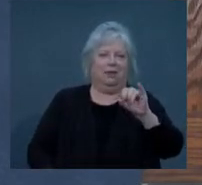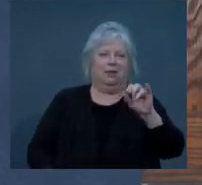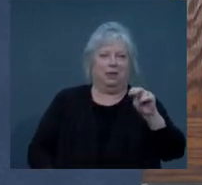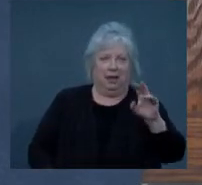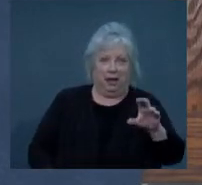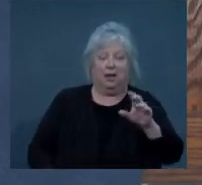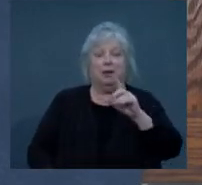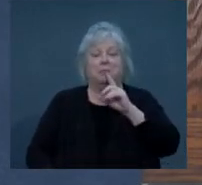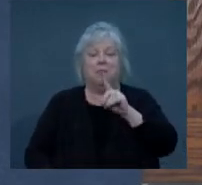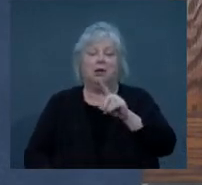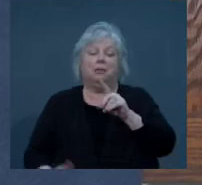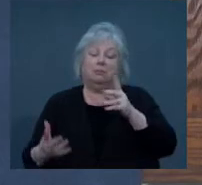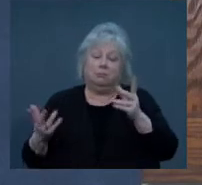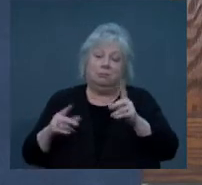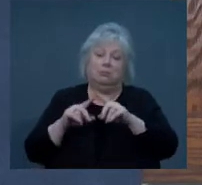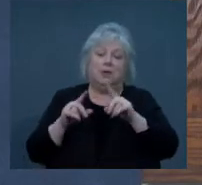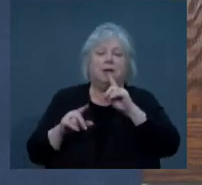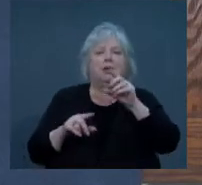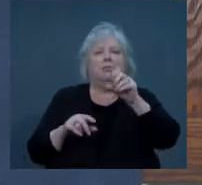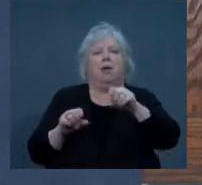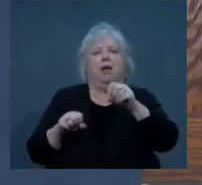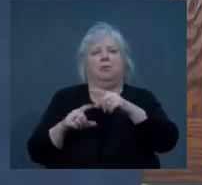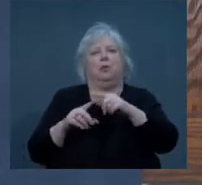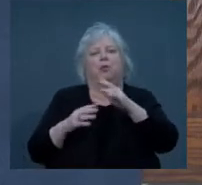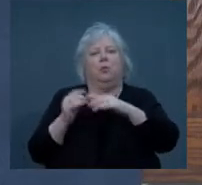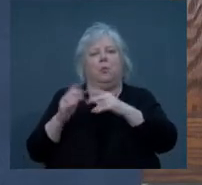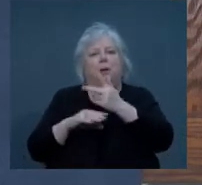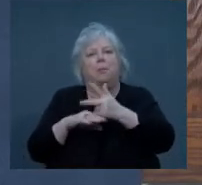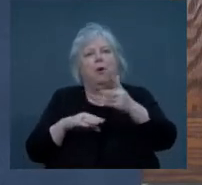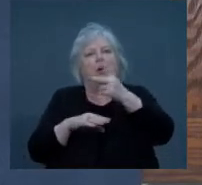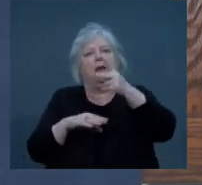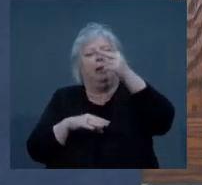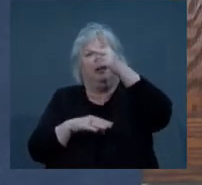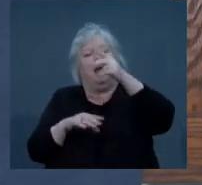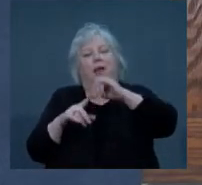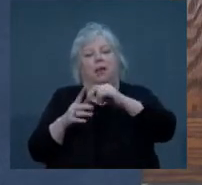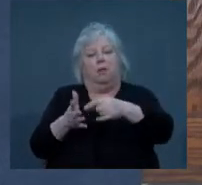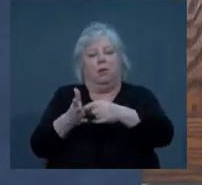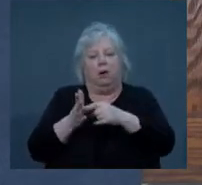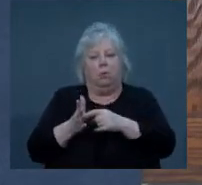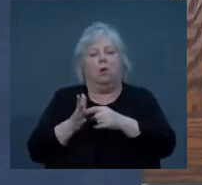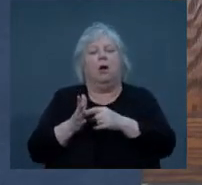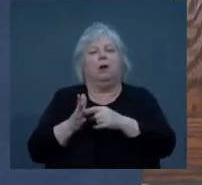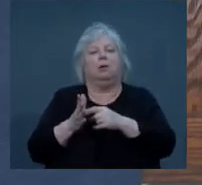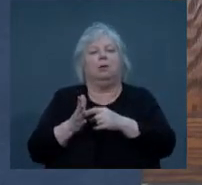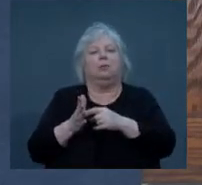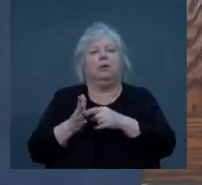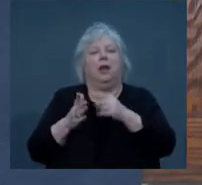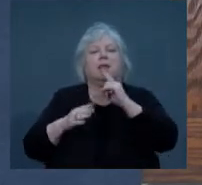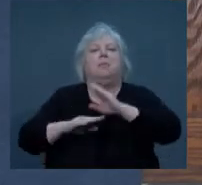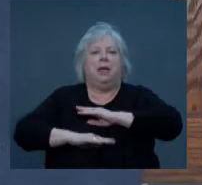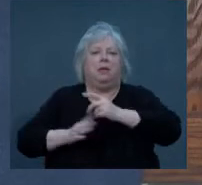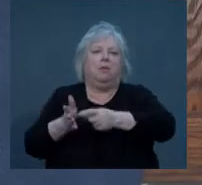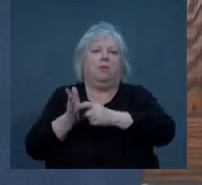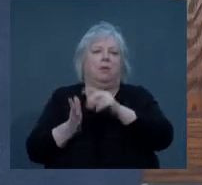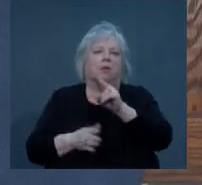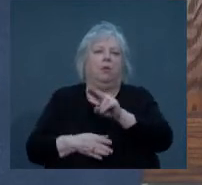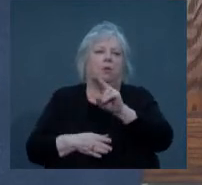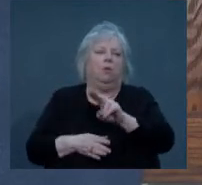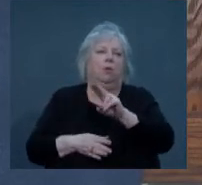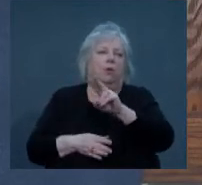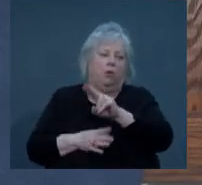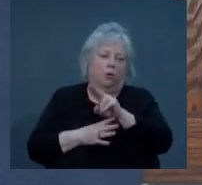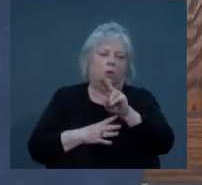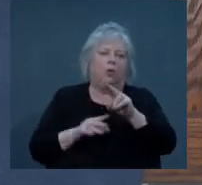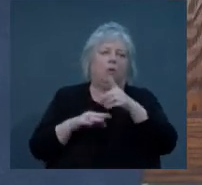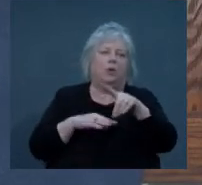parking decks that both meet the requirements of a UU district, encourage